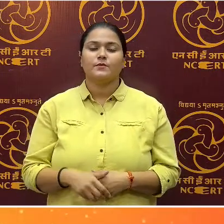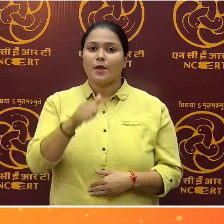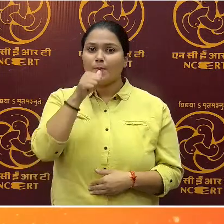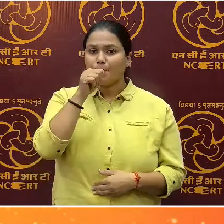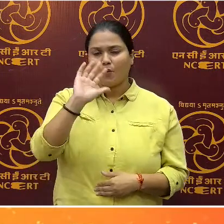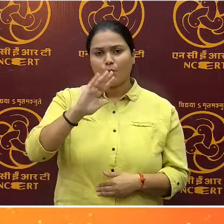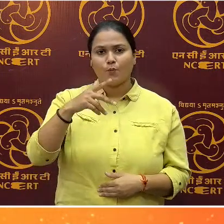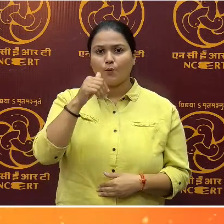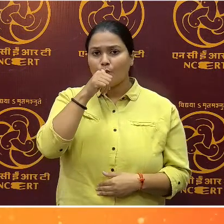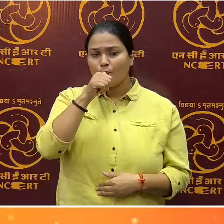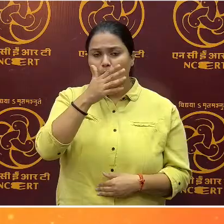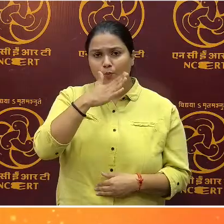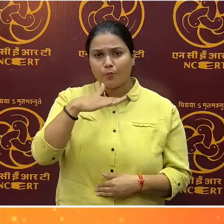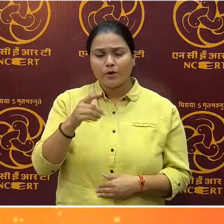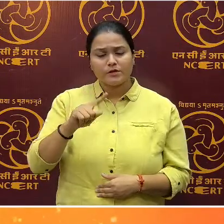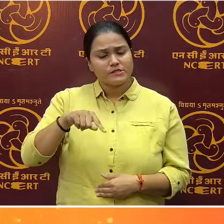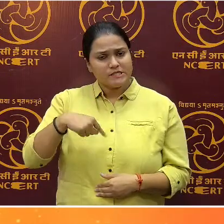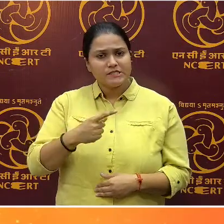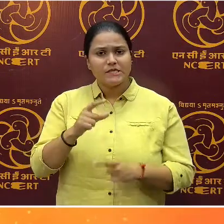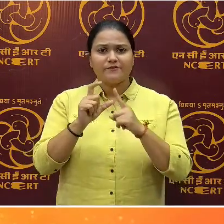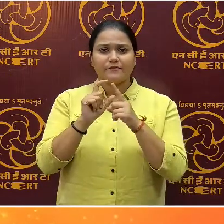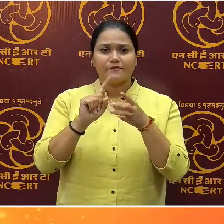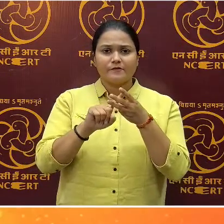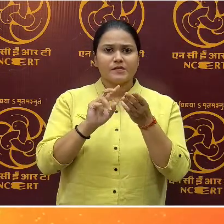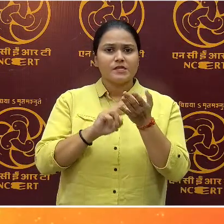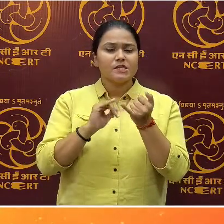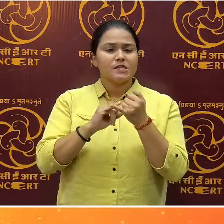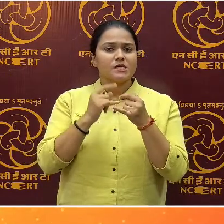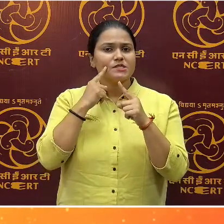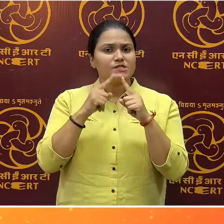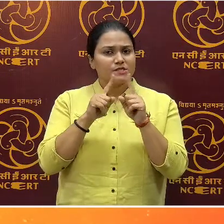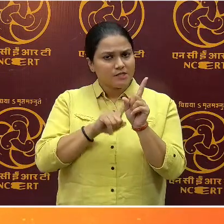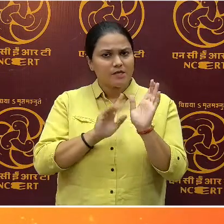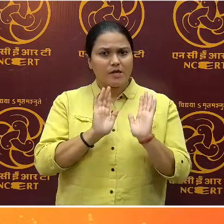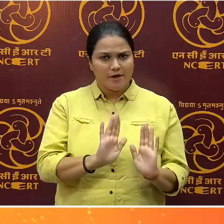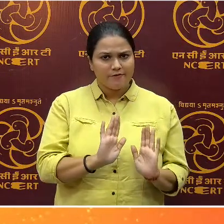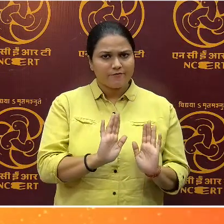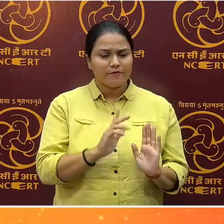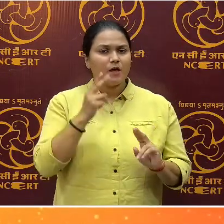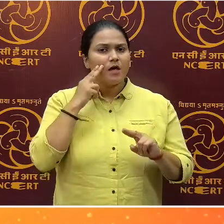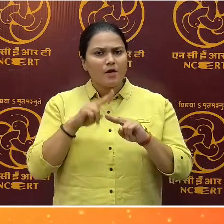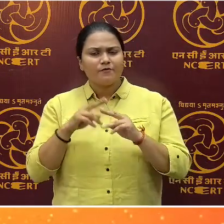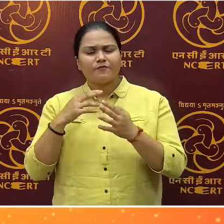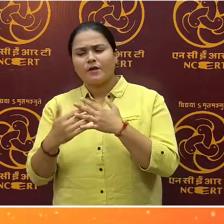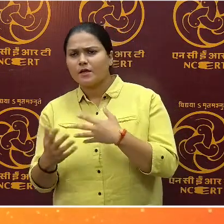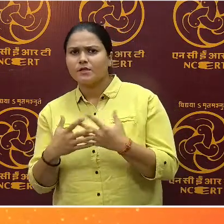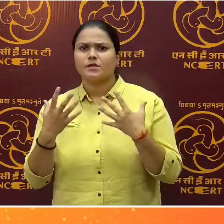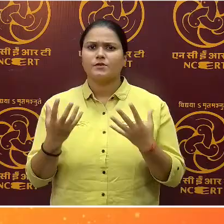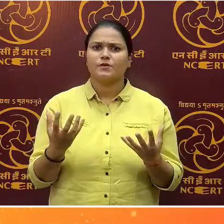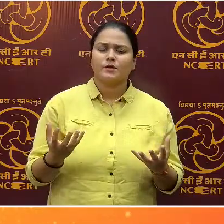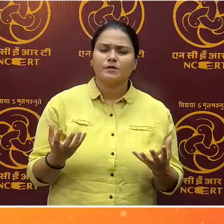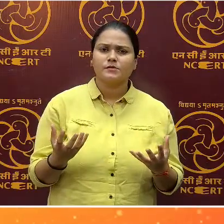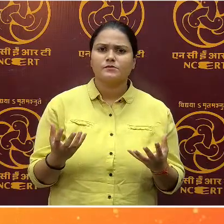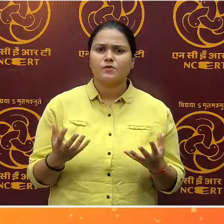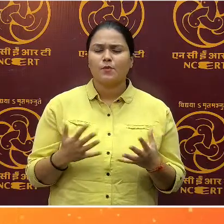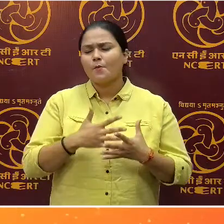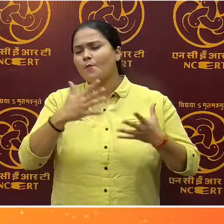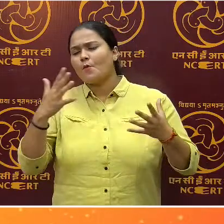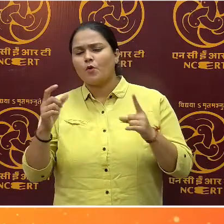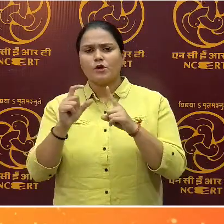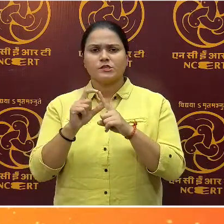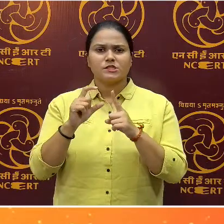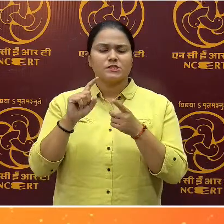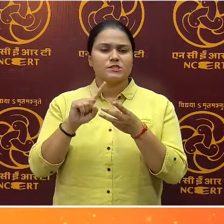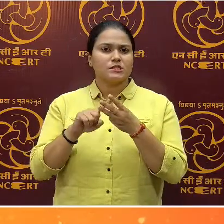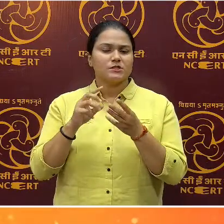density. Yes. Right. So, if an object is having more density